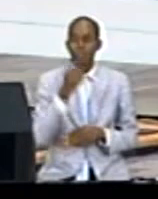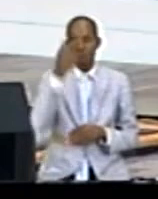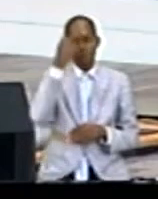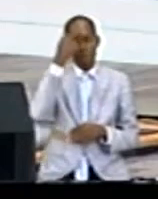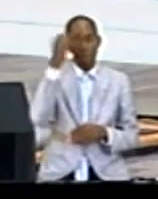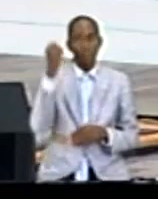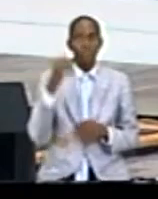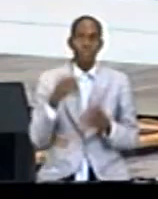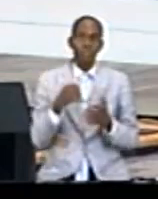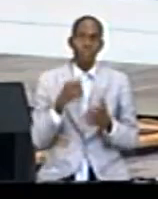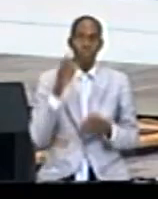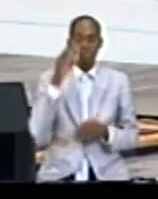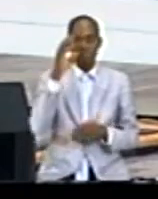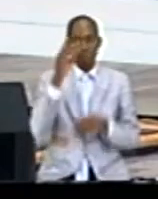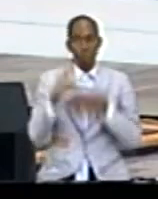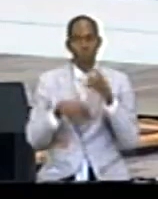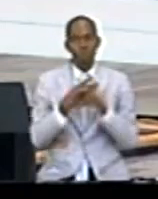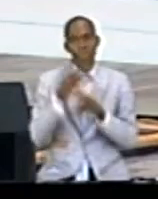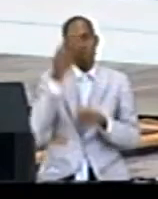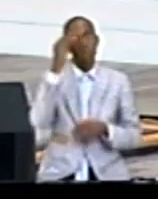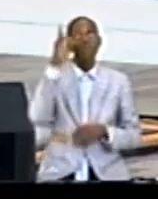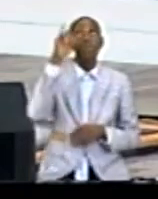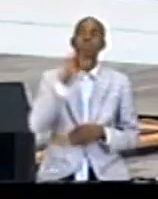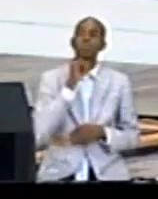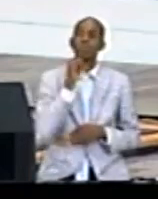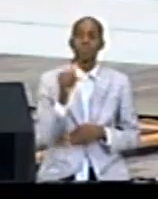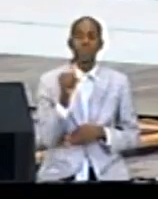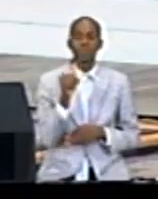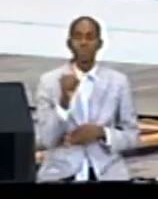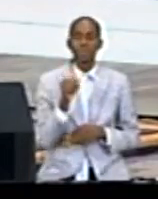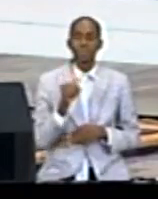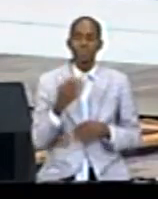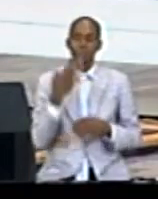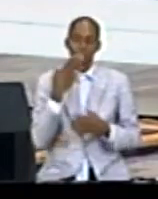it knew him not. Beloved,